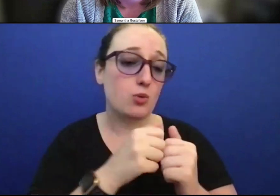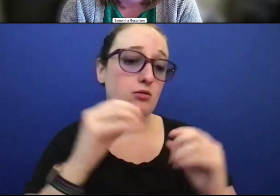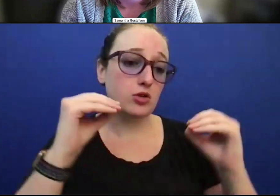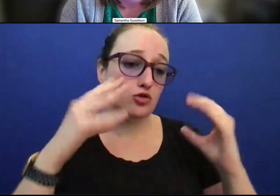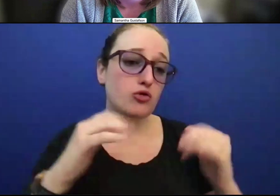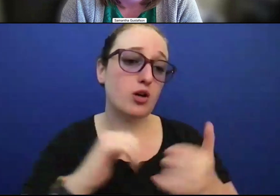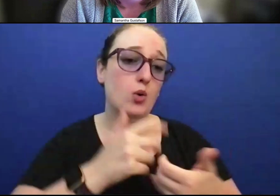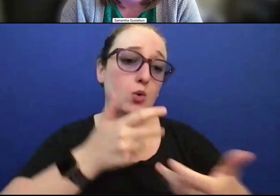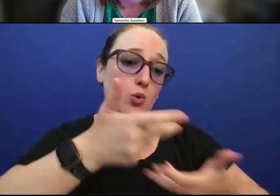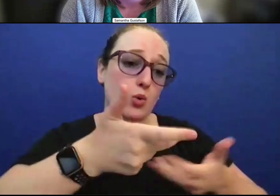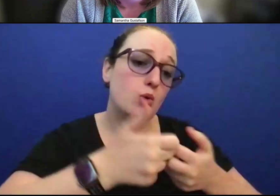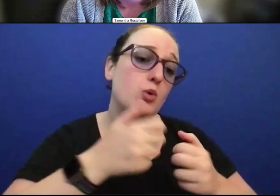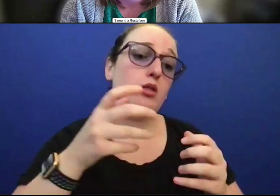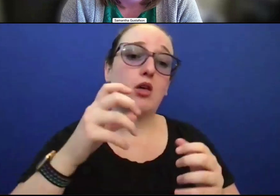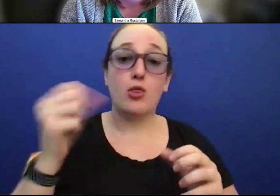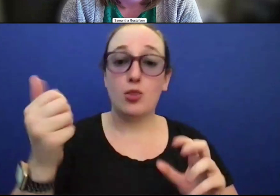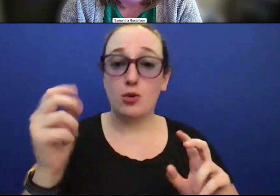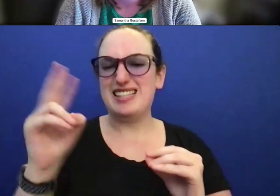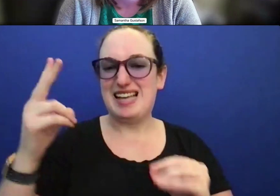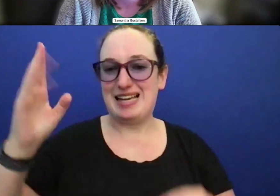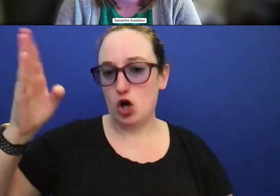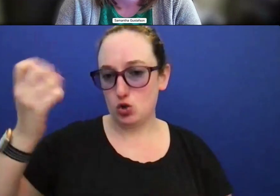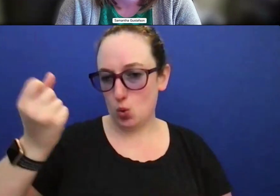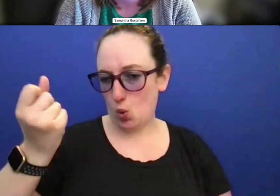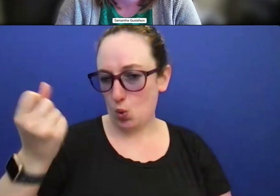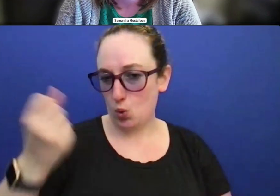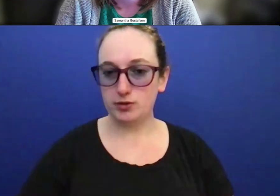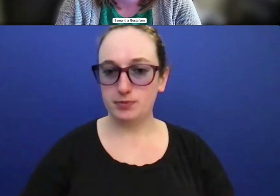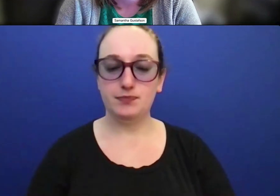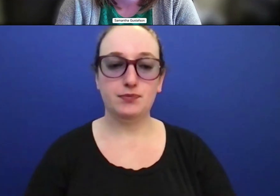And we'll go through all of that in the second talk.